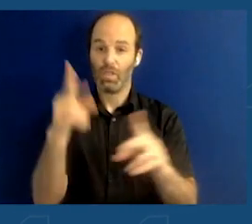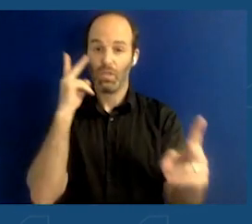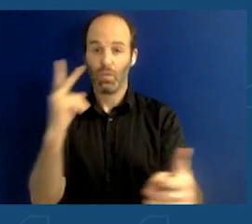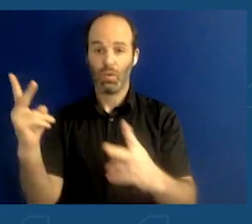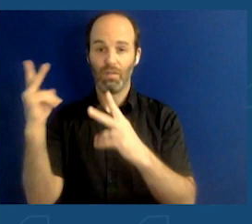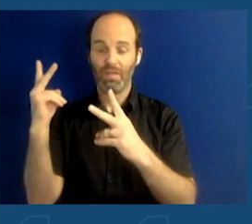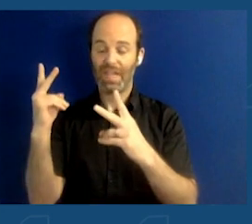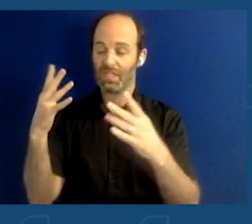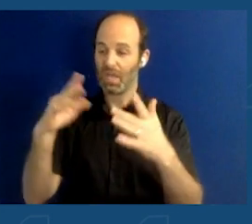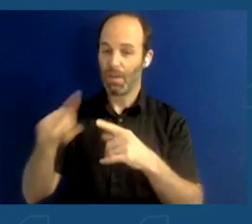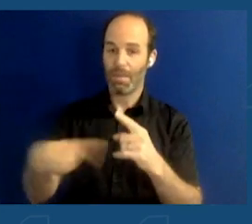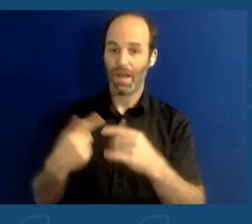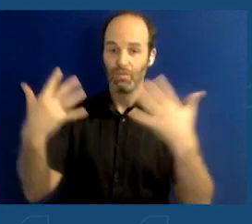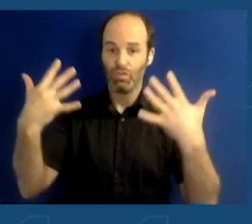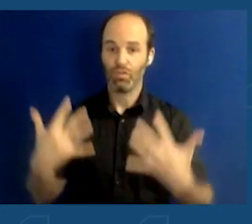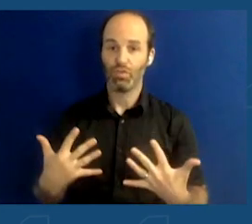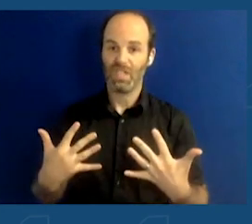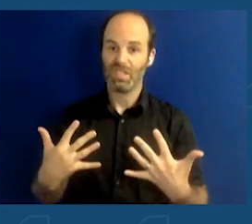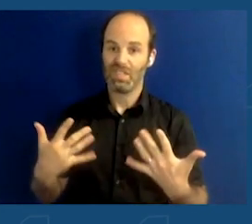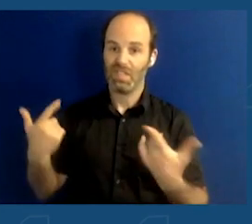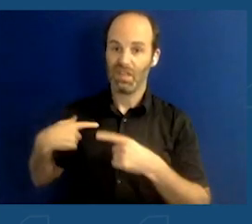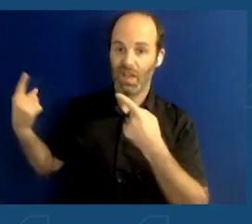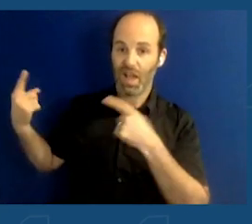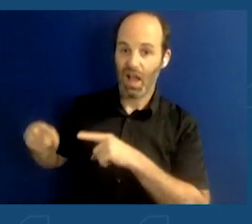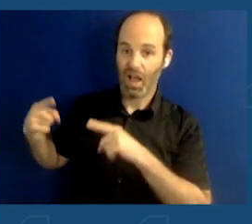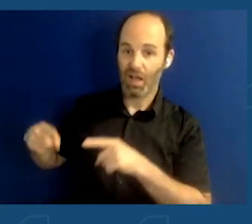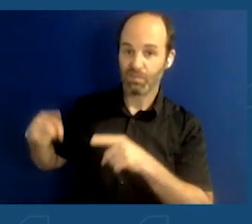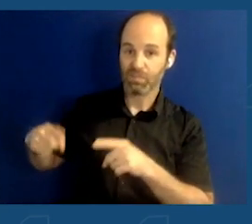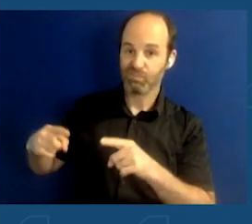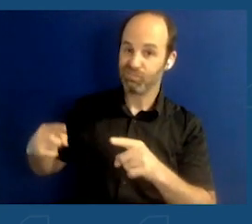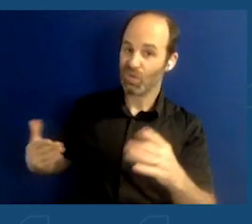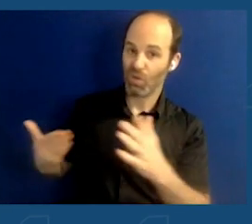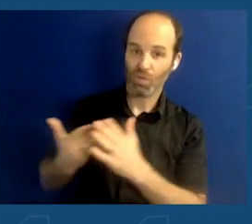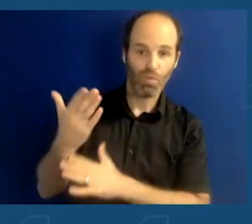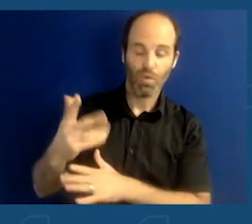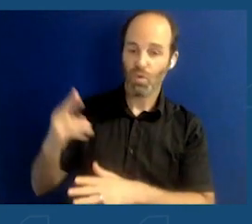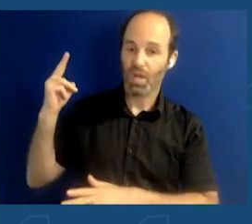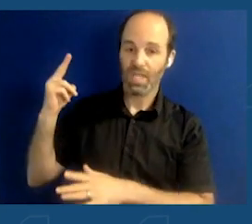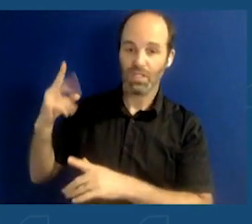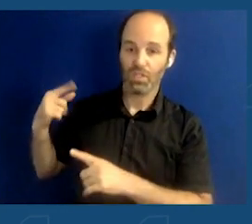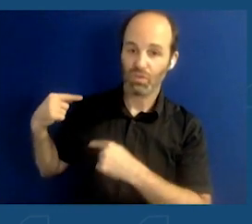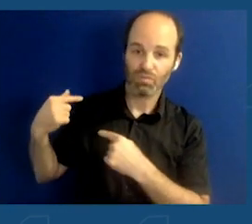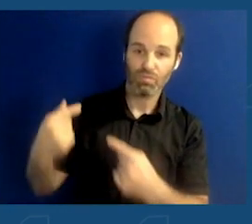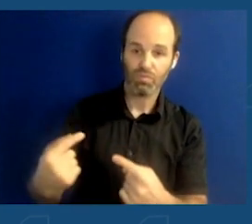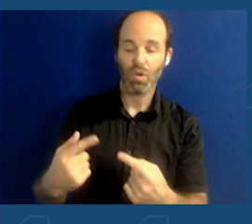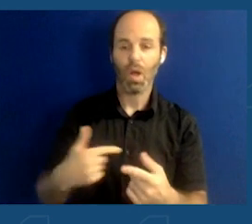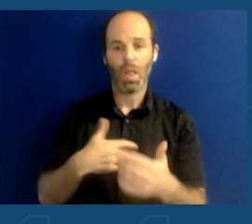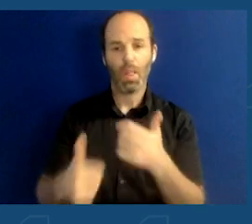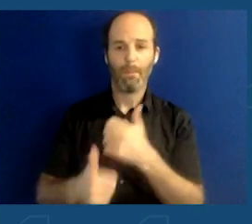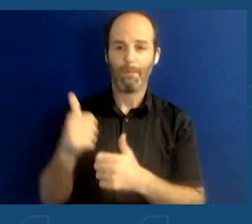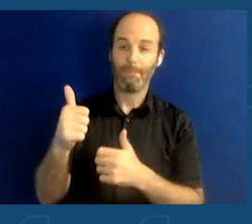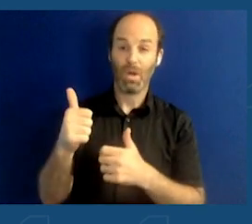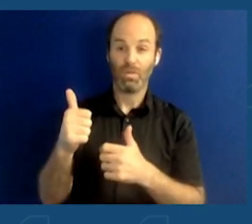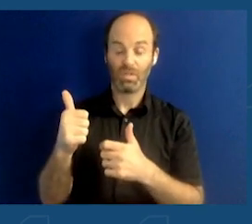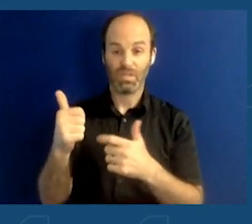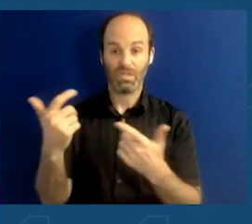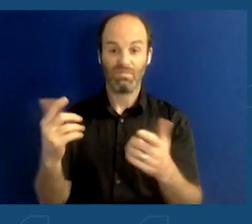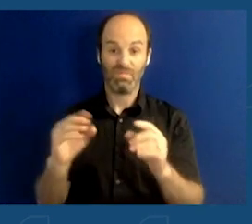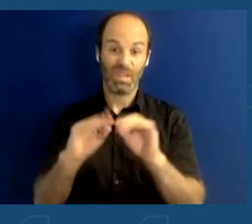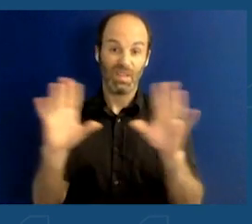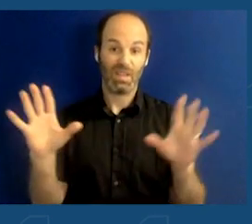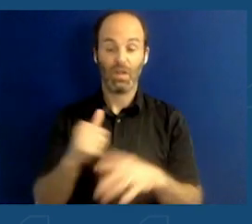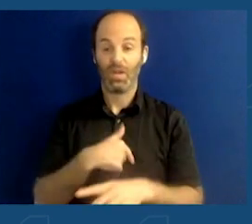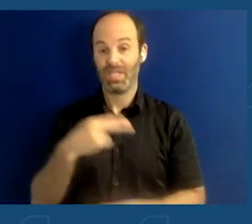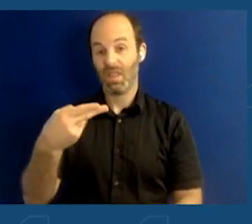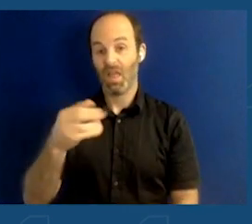tragedies that have occurred over the centuries, most notably among them, the Holocaust.